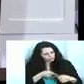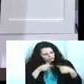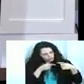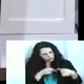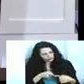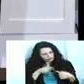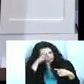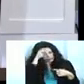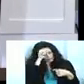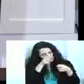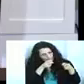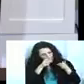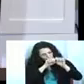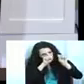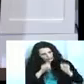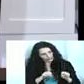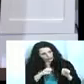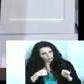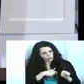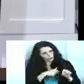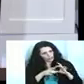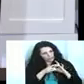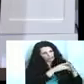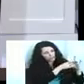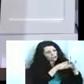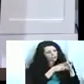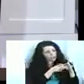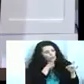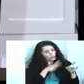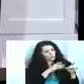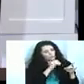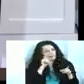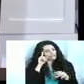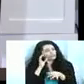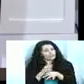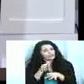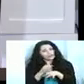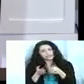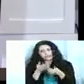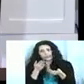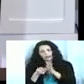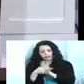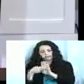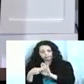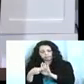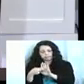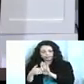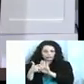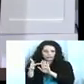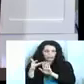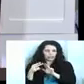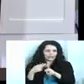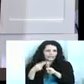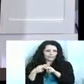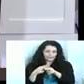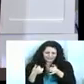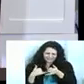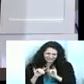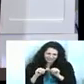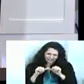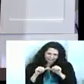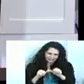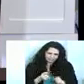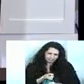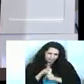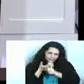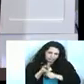connect ourselves with women of faith who, regardless of whether they were given a name or not, they continued to tell their story and to tell